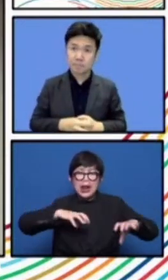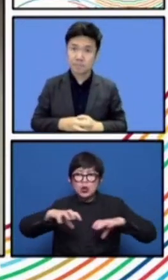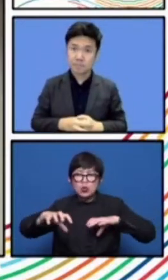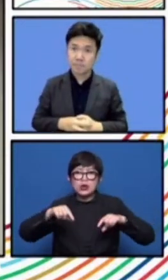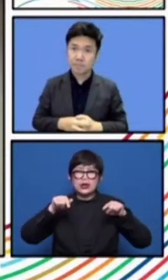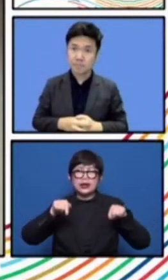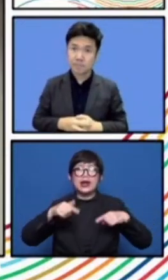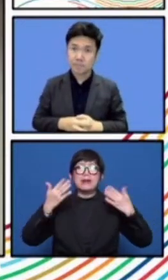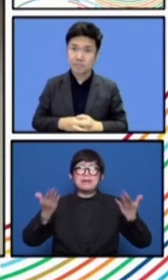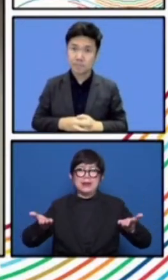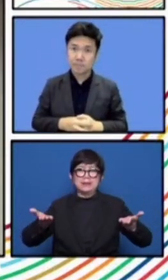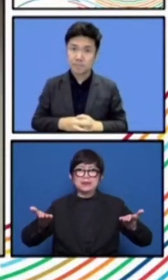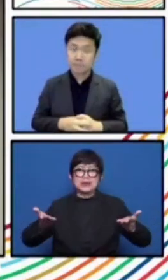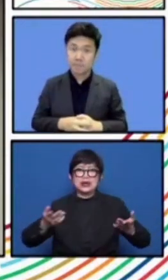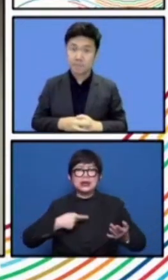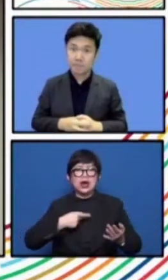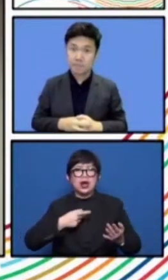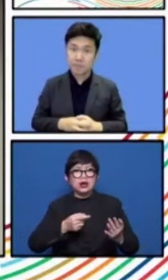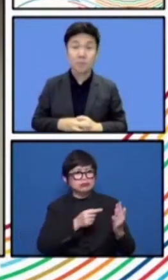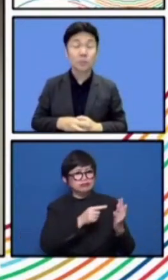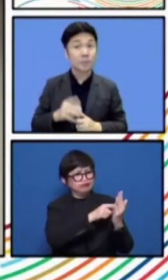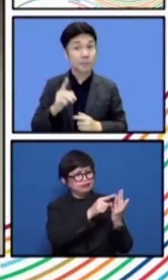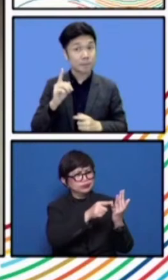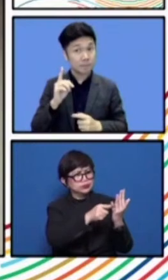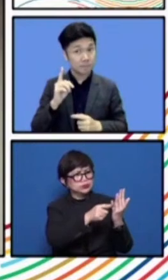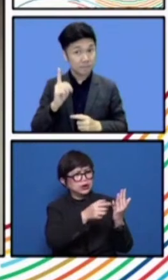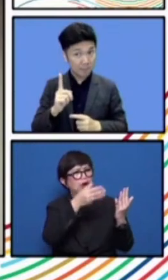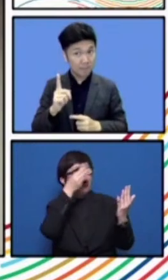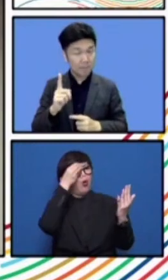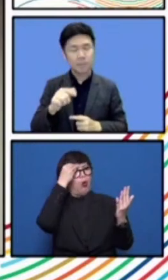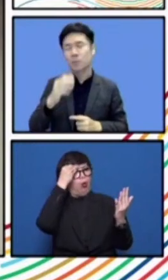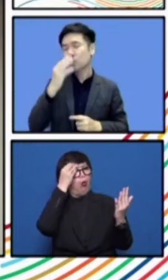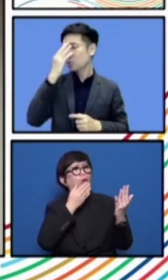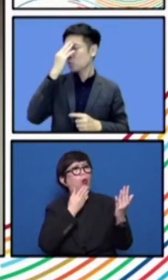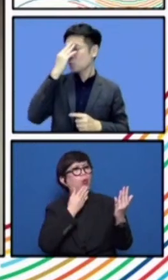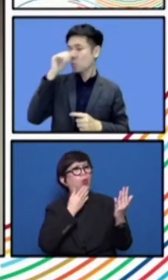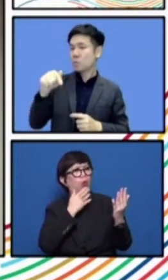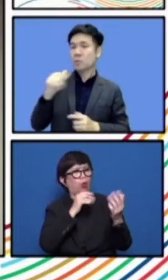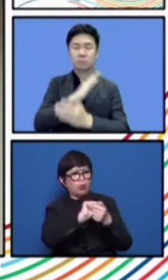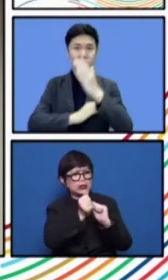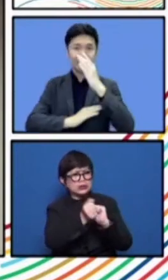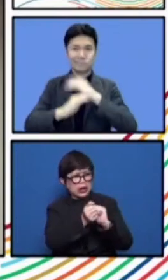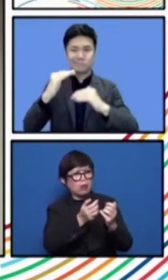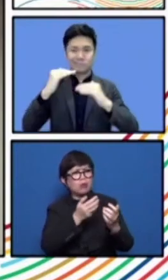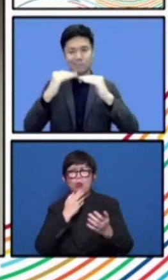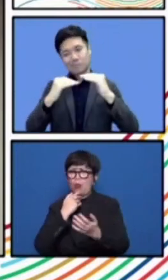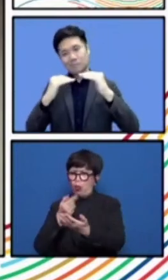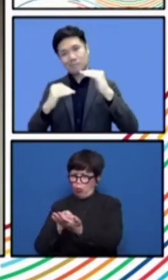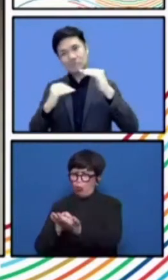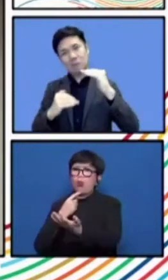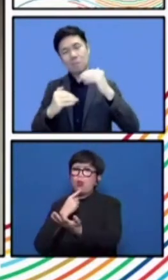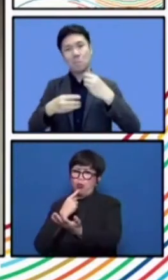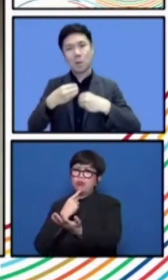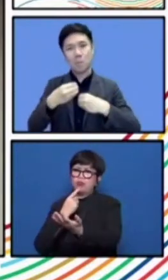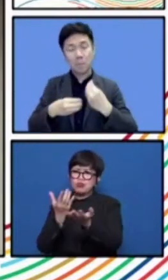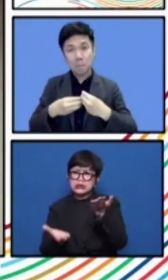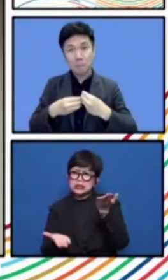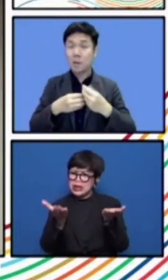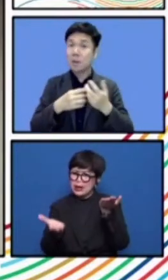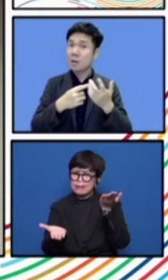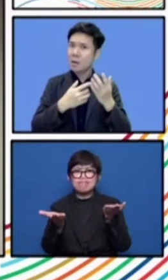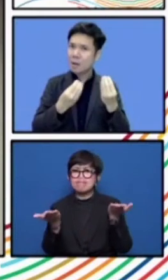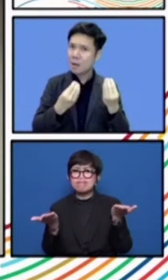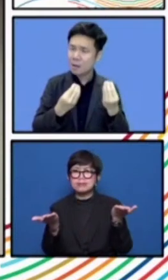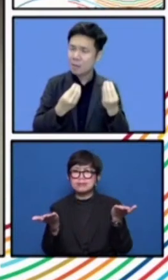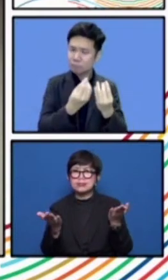able to identify what's the problem right what are the disability gaps between people with without disabilities how many people disabilities are poor how many people